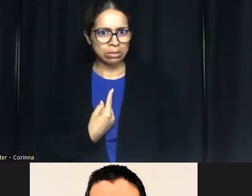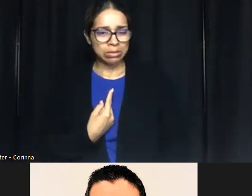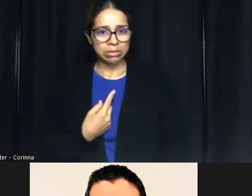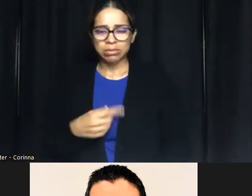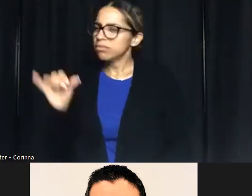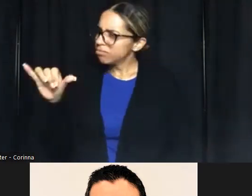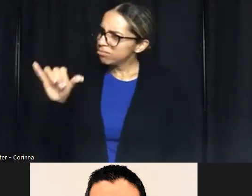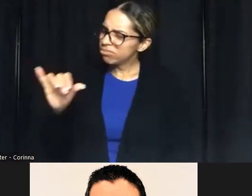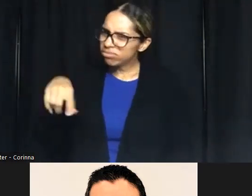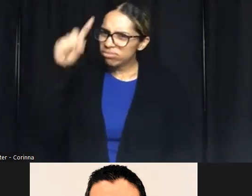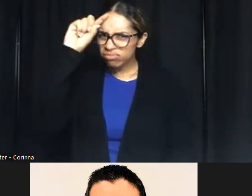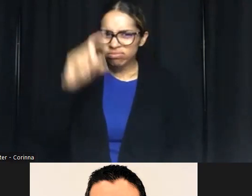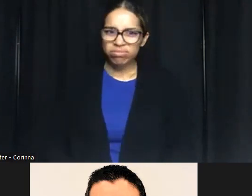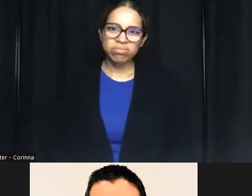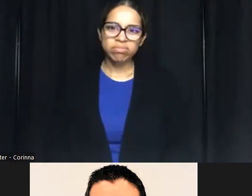let me